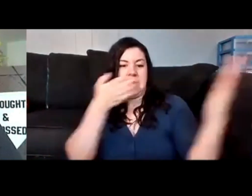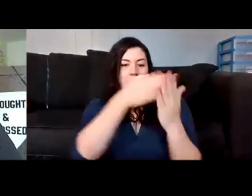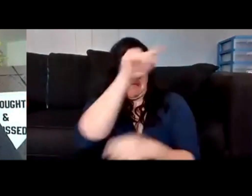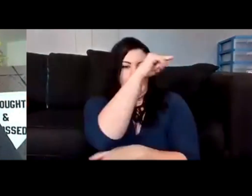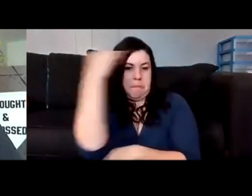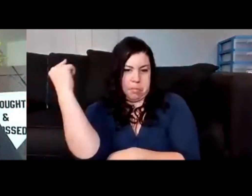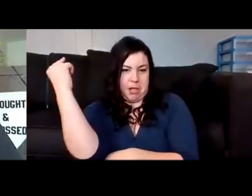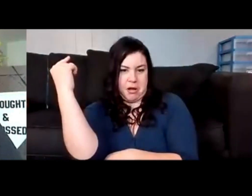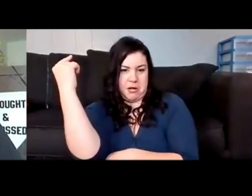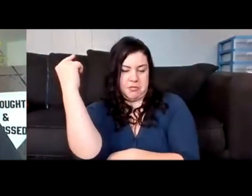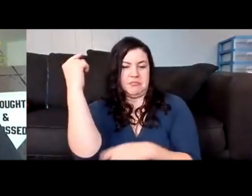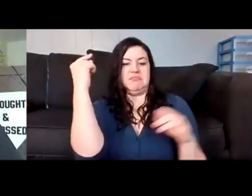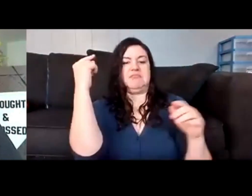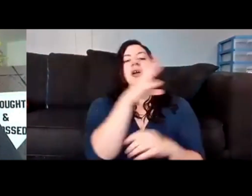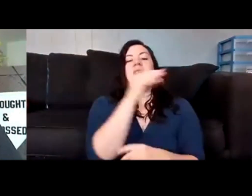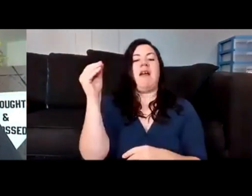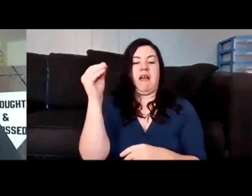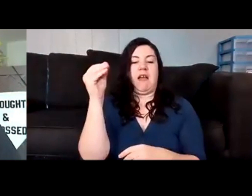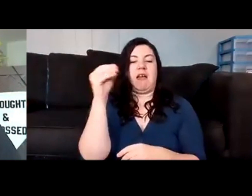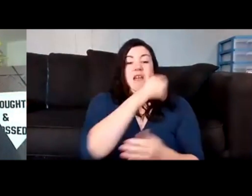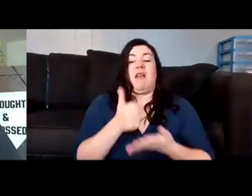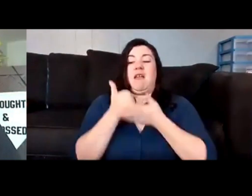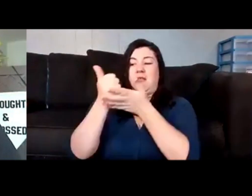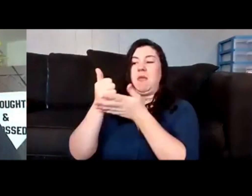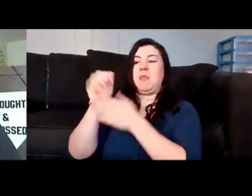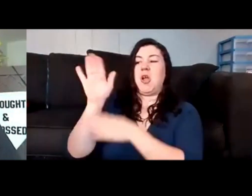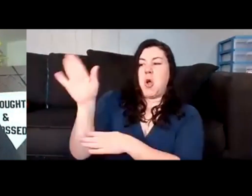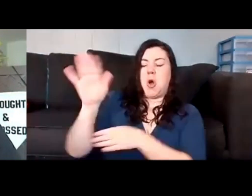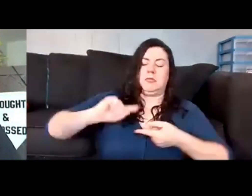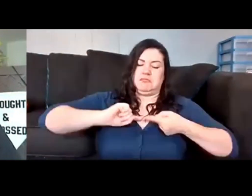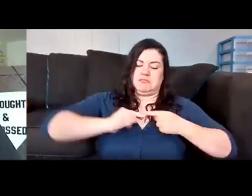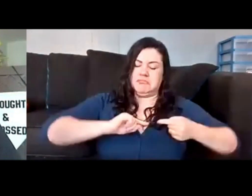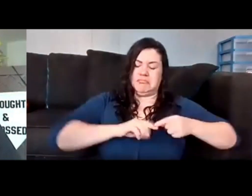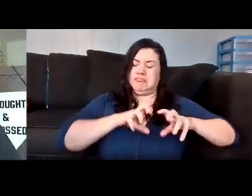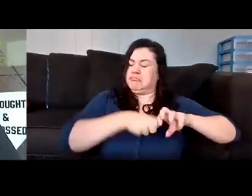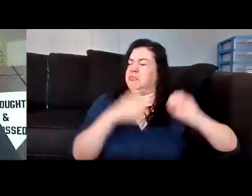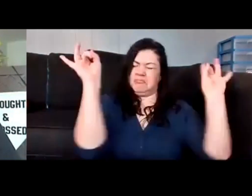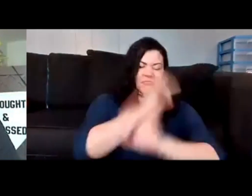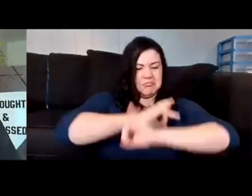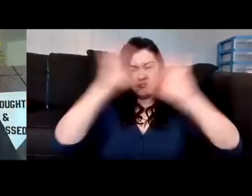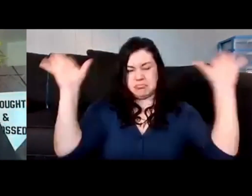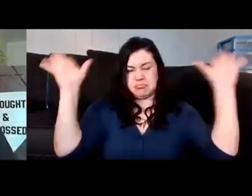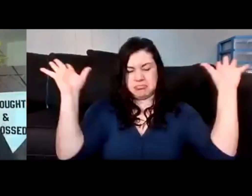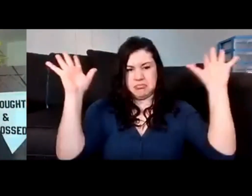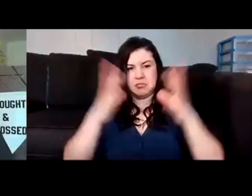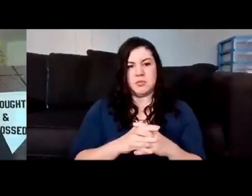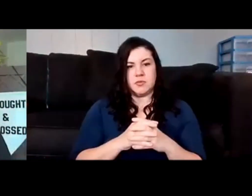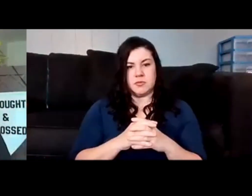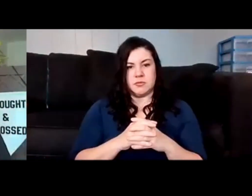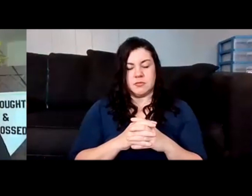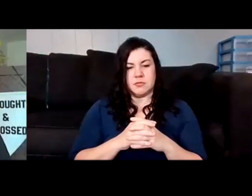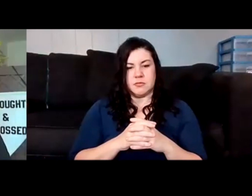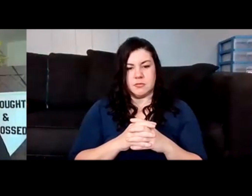has contributed to her pain. And that is atrocious. We really